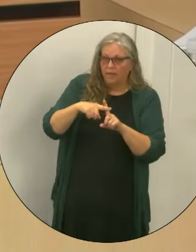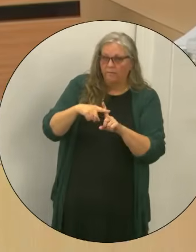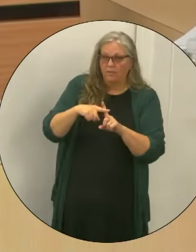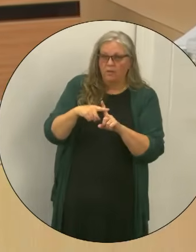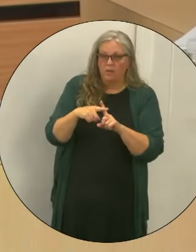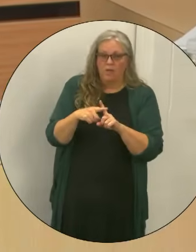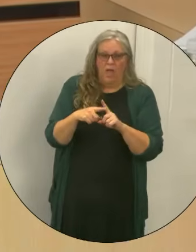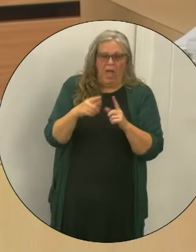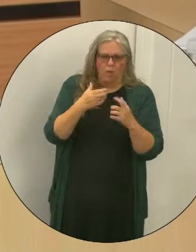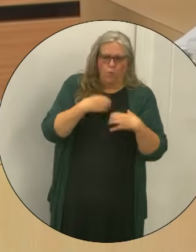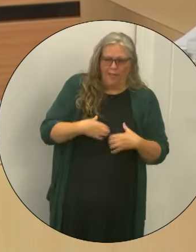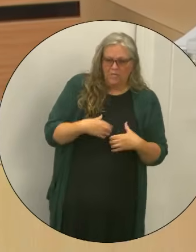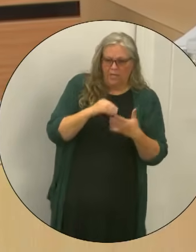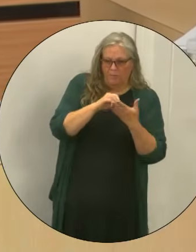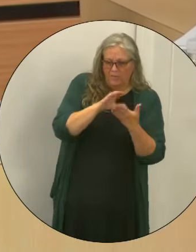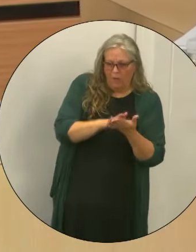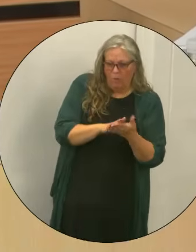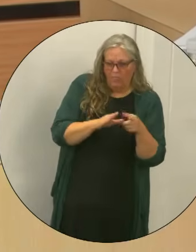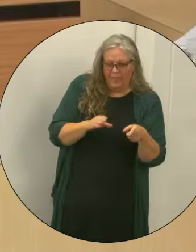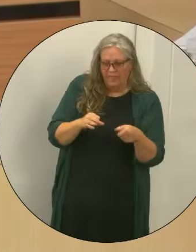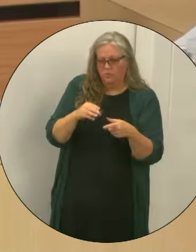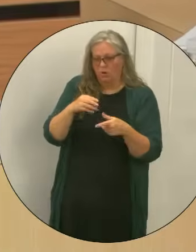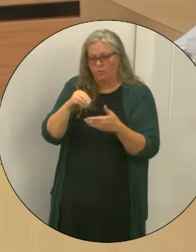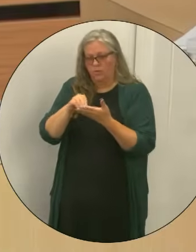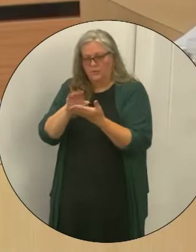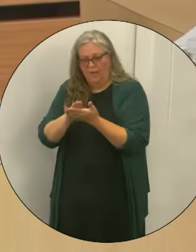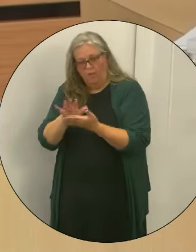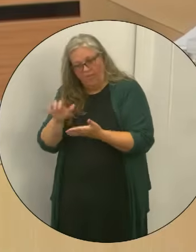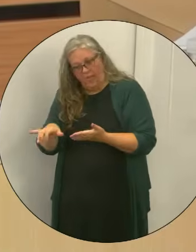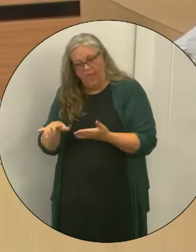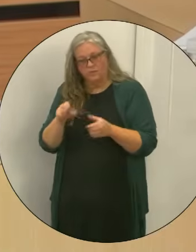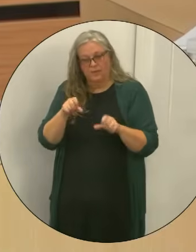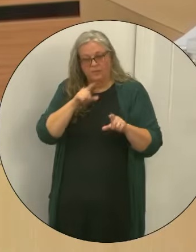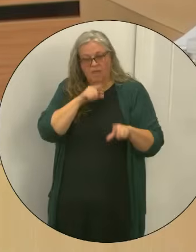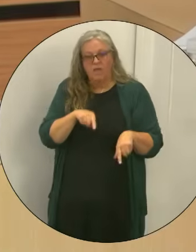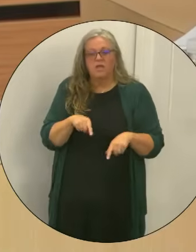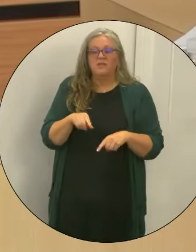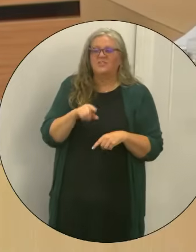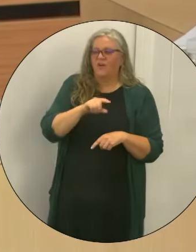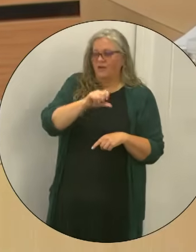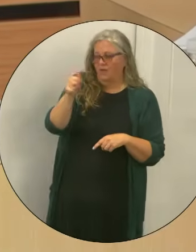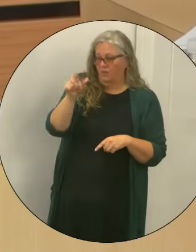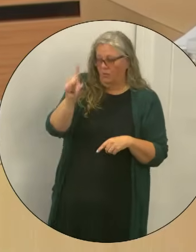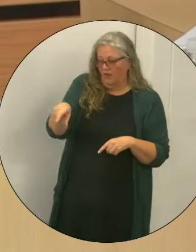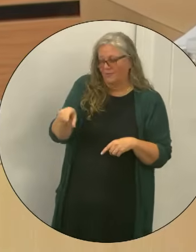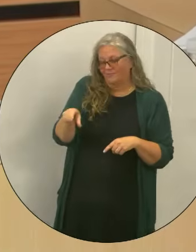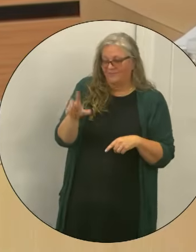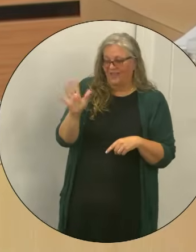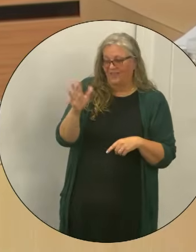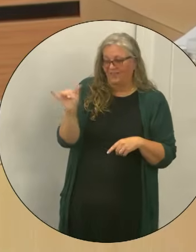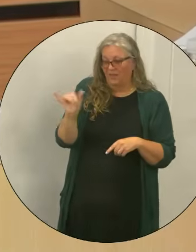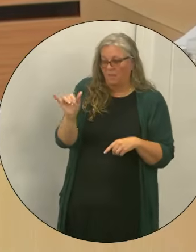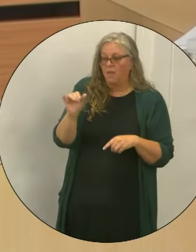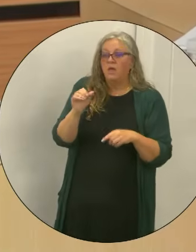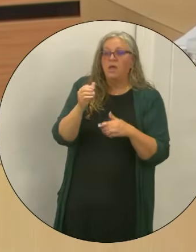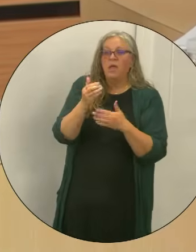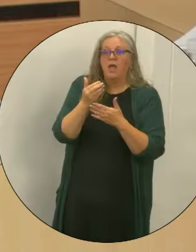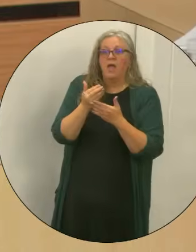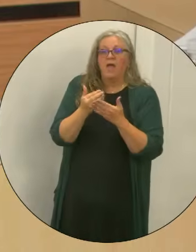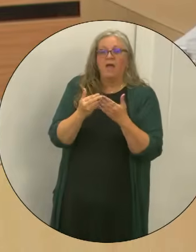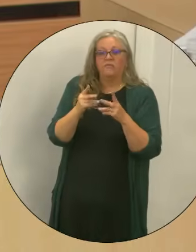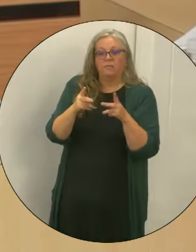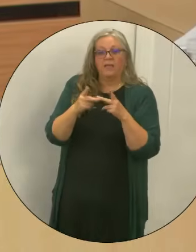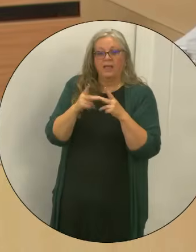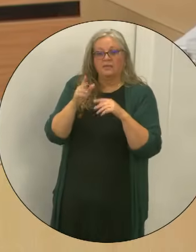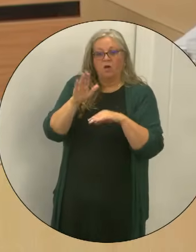or put that down to give, an answer to that. The second question is almost the same, except it has to do with, is there any place on the survey to